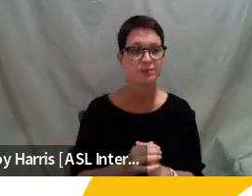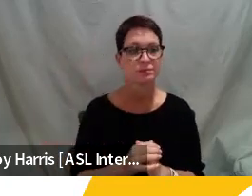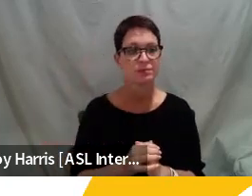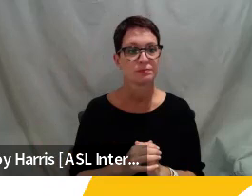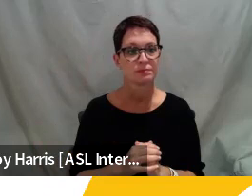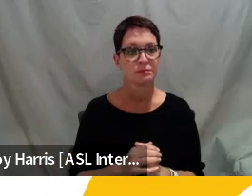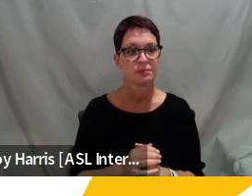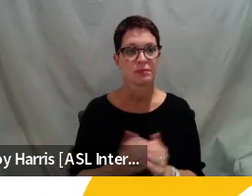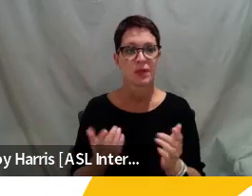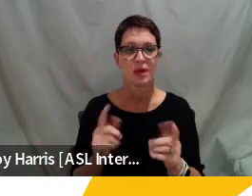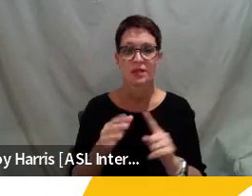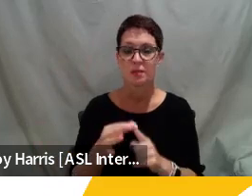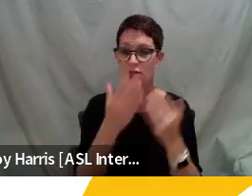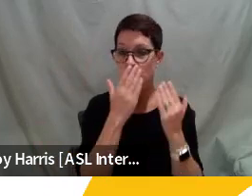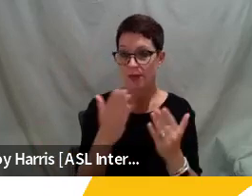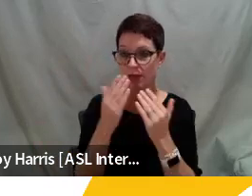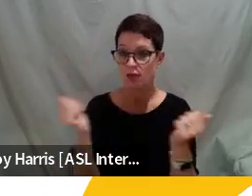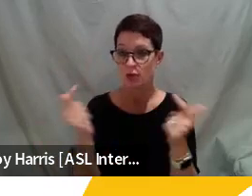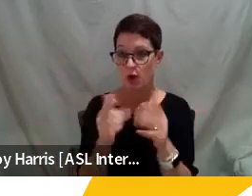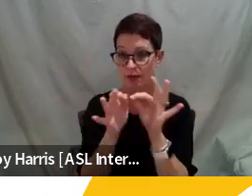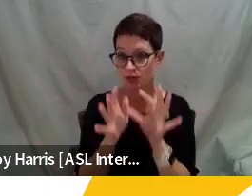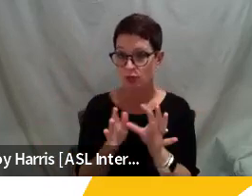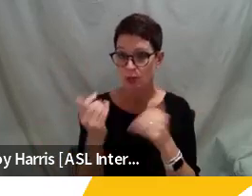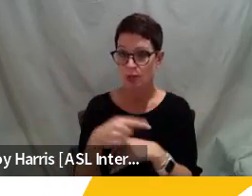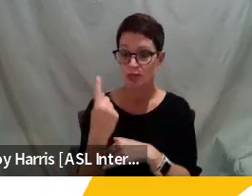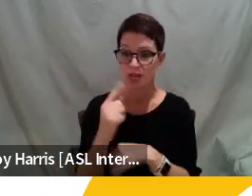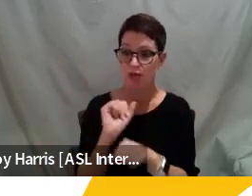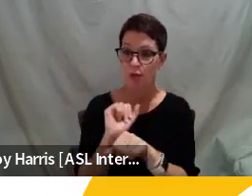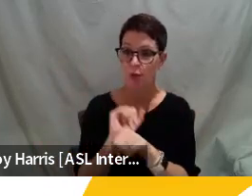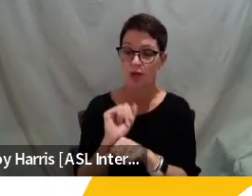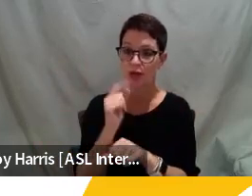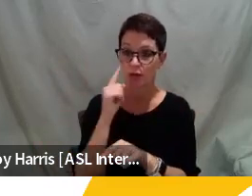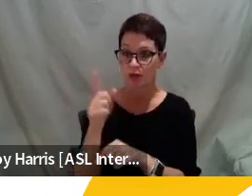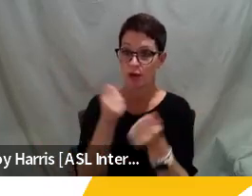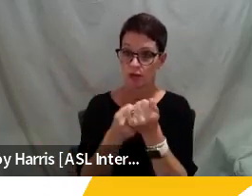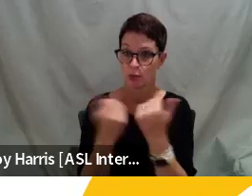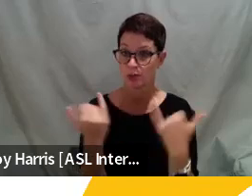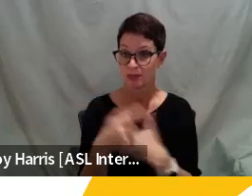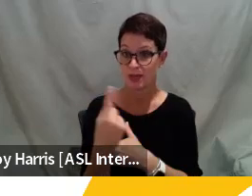Just want to give a special thank you to our interpreters for their support today.